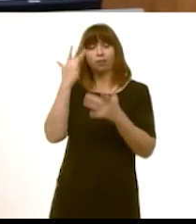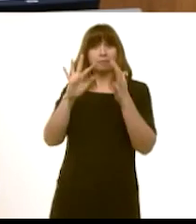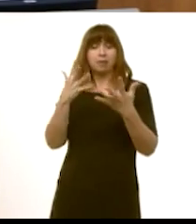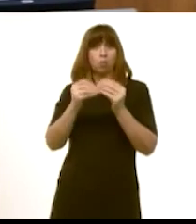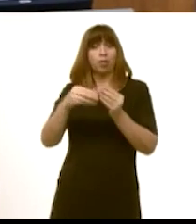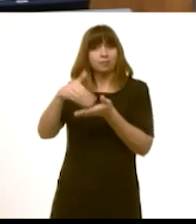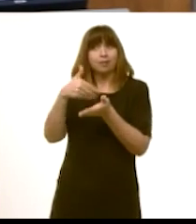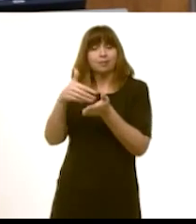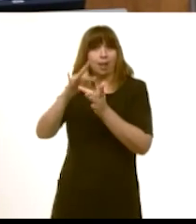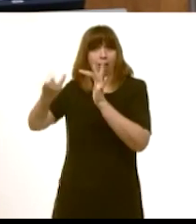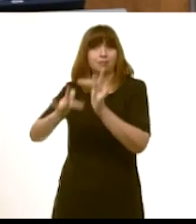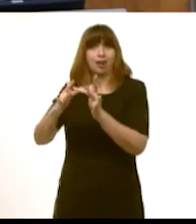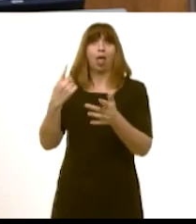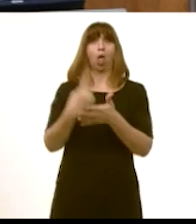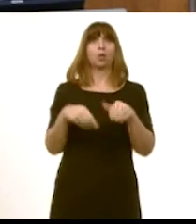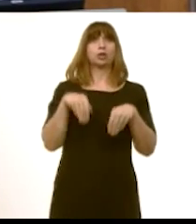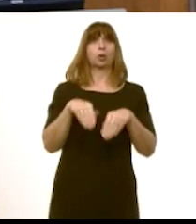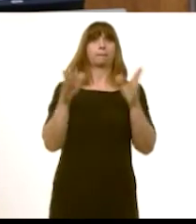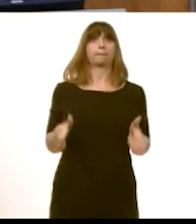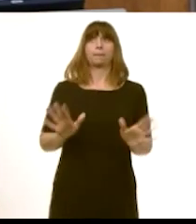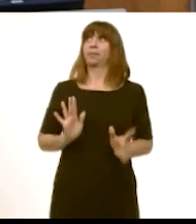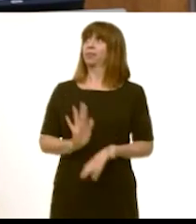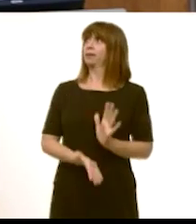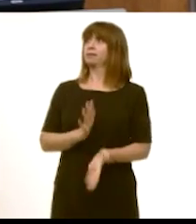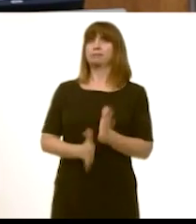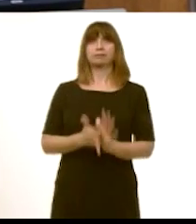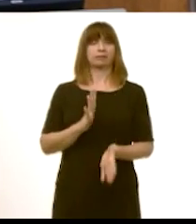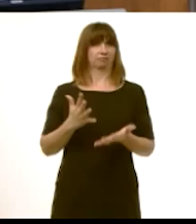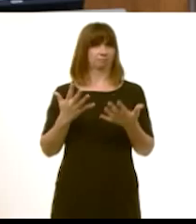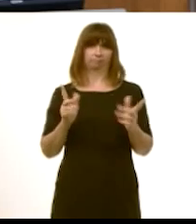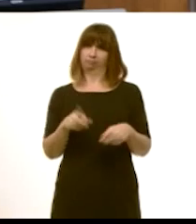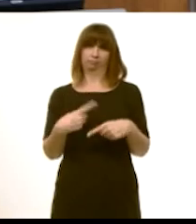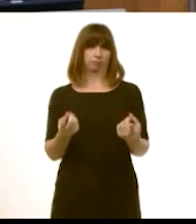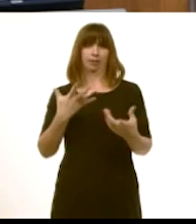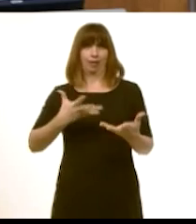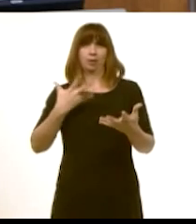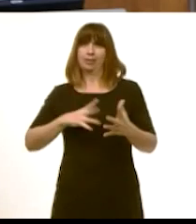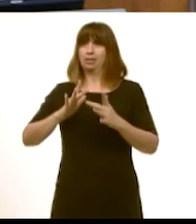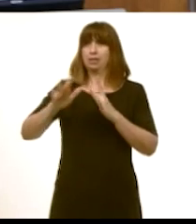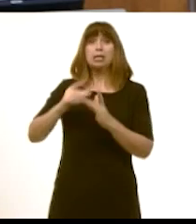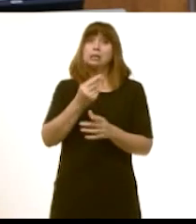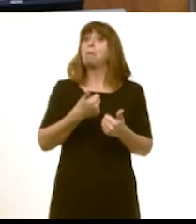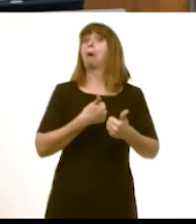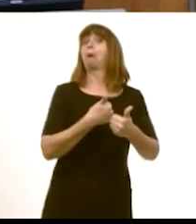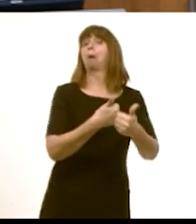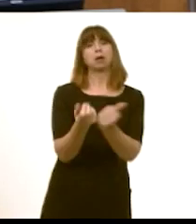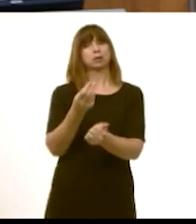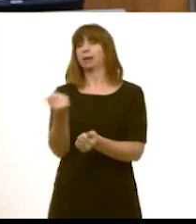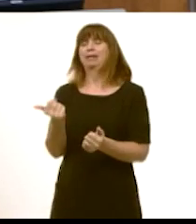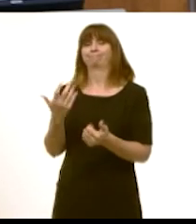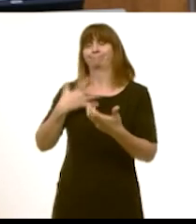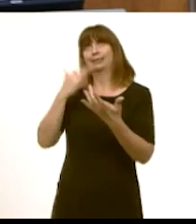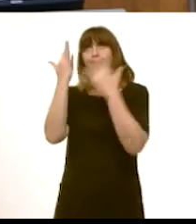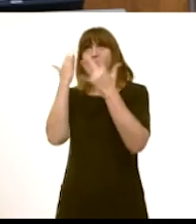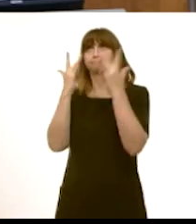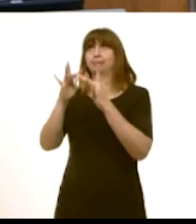going to succeed if they're simply businesses that operate purely on the high street. Some can do that, some cannot. And there is, I think,